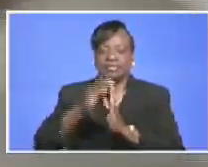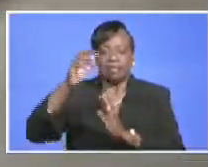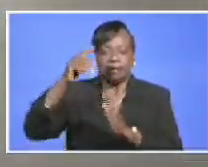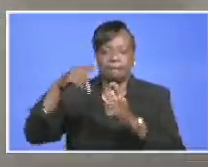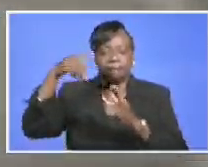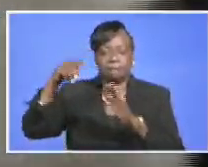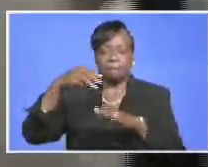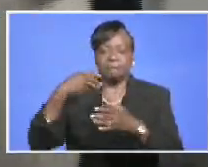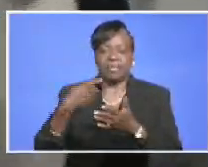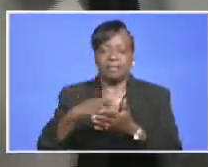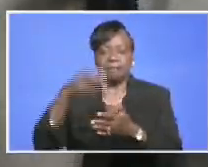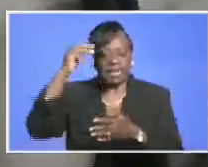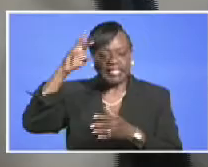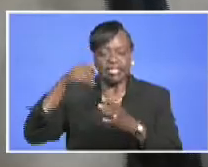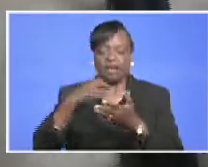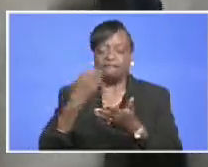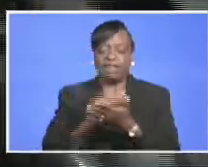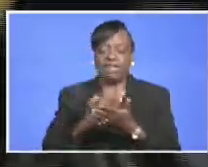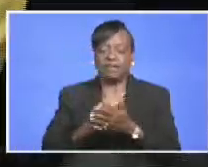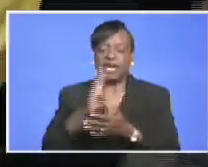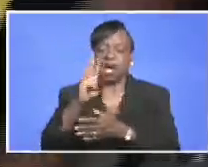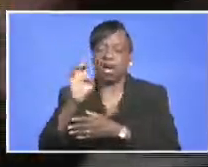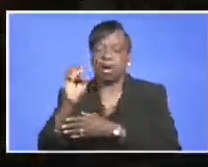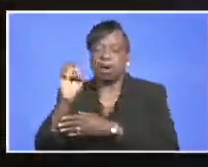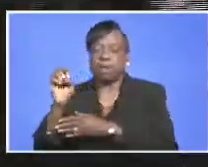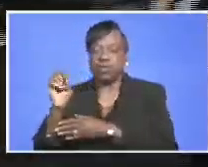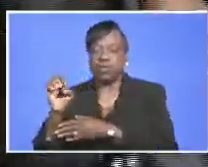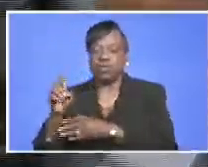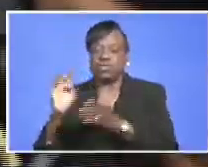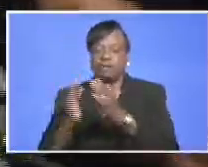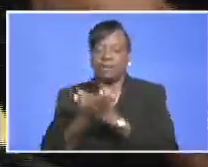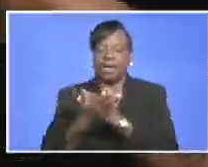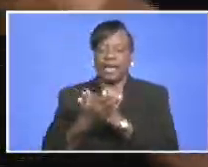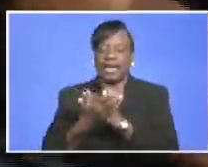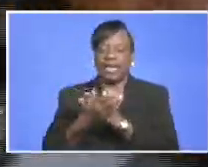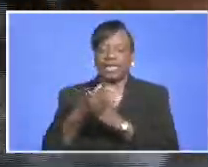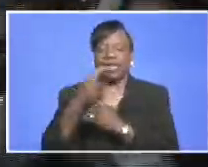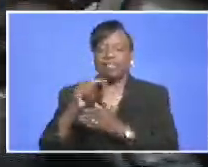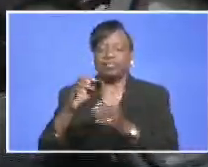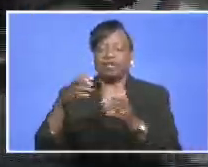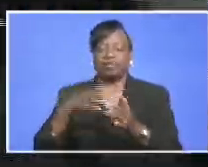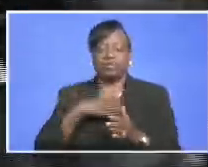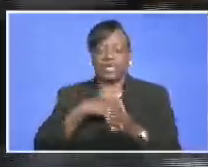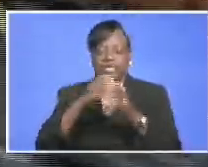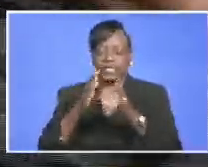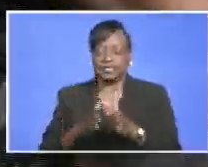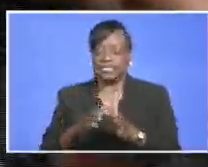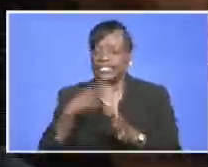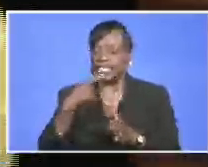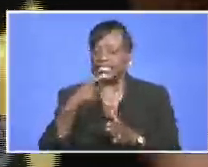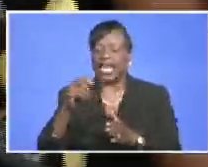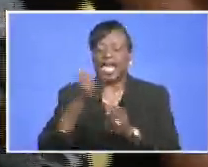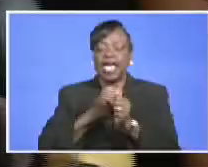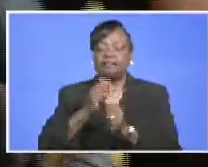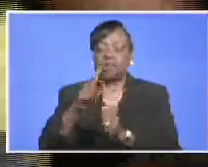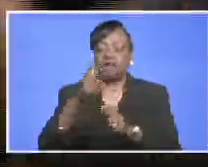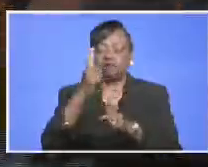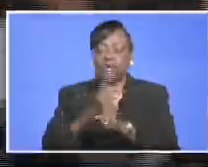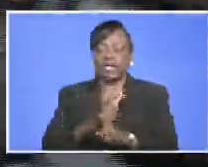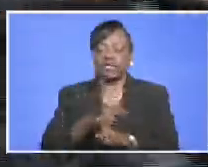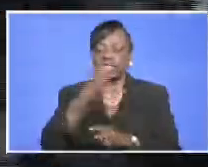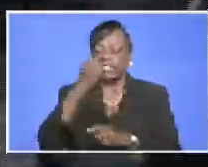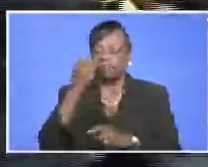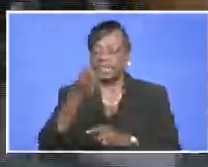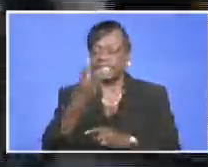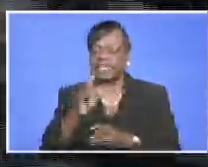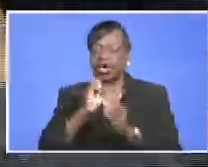said he had no difficulty with the protesters of this morning's Keep Your Corned Beef March, and he says everyone has a right to express their opinion, and government respects that. Boos